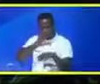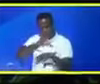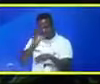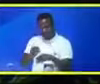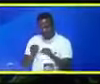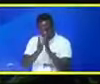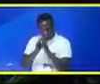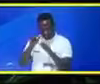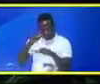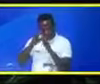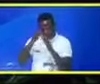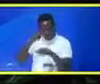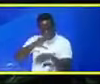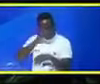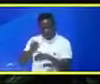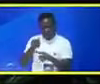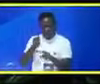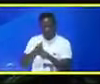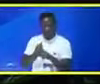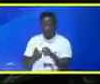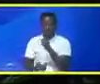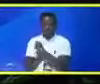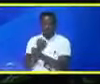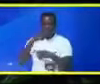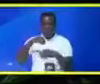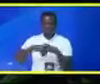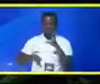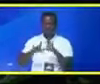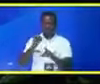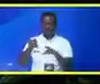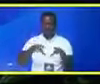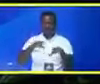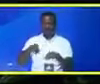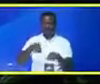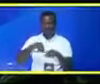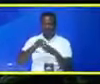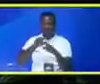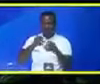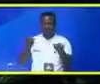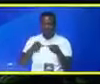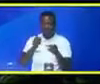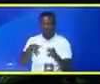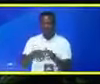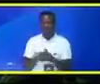over Africa. Take charge of the spiritual climate over your territory.